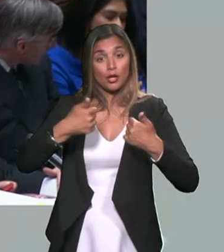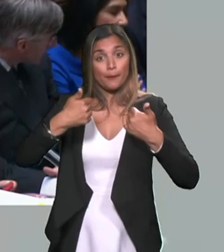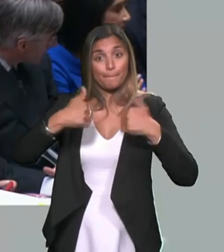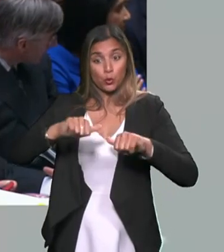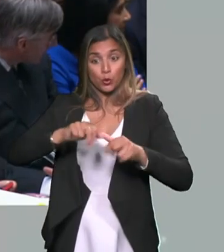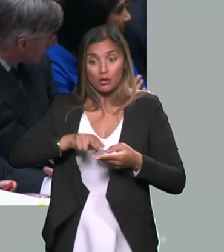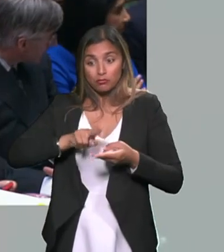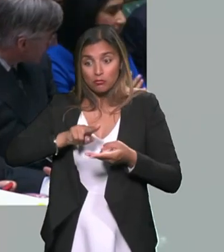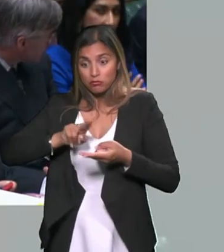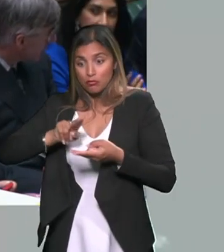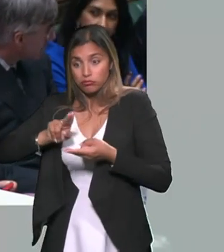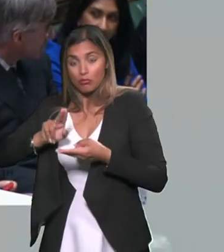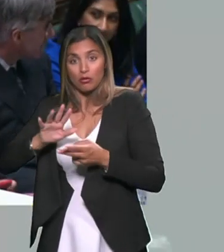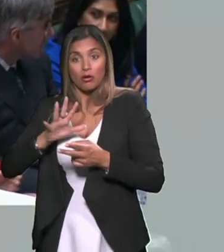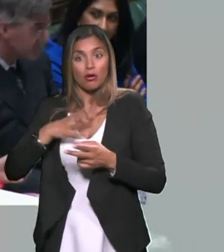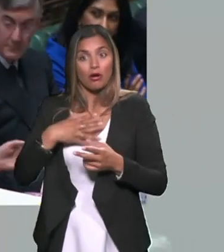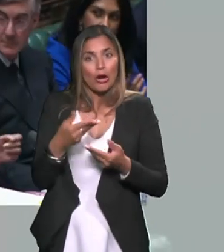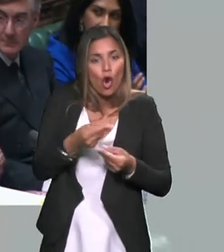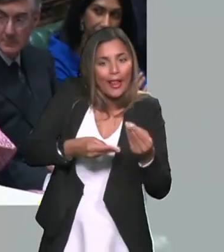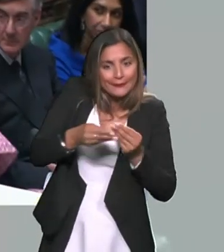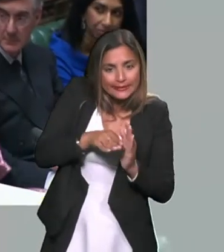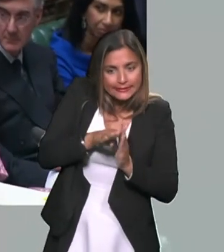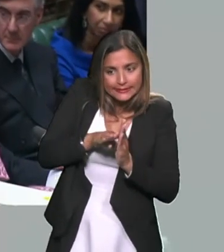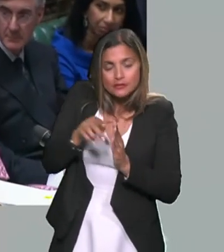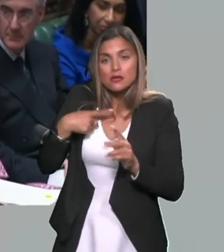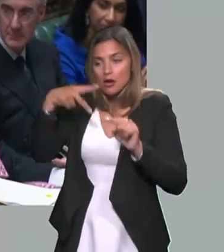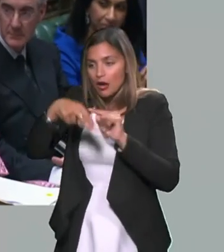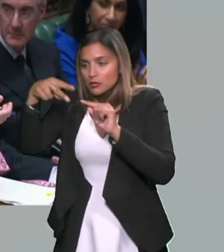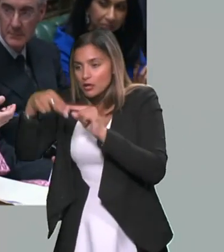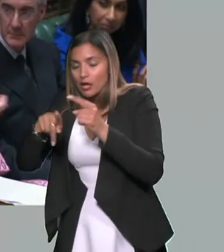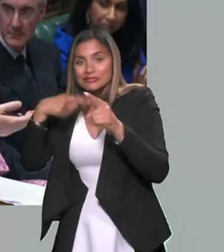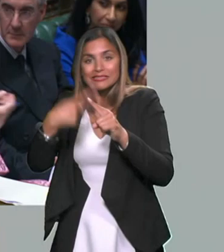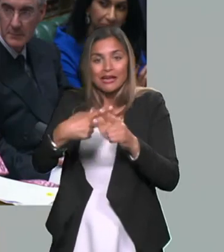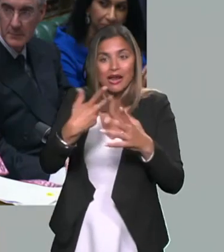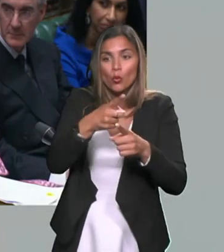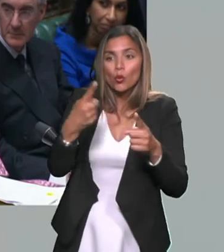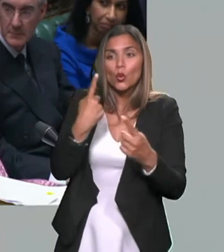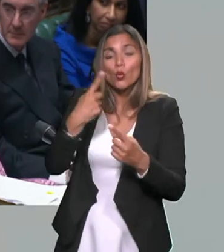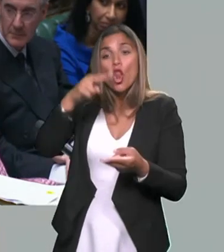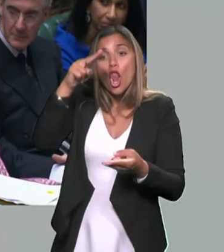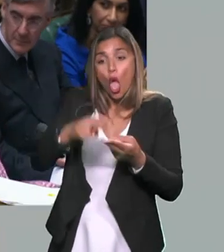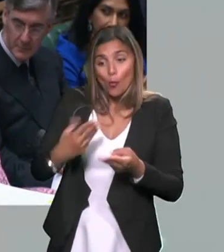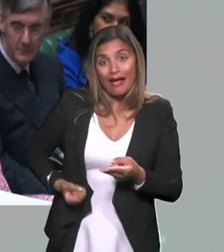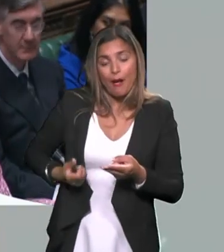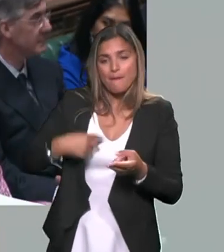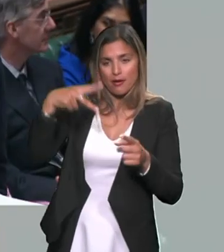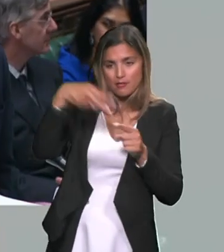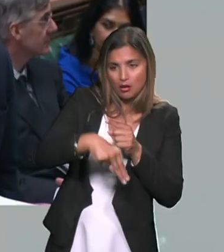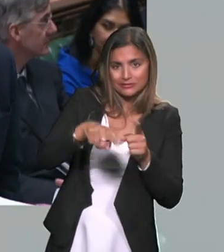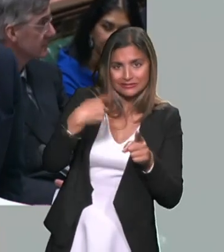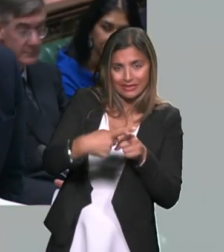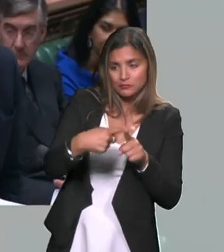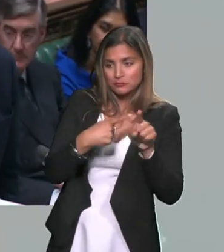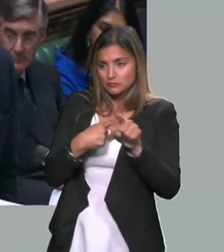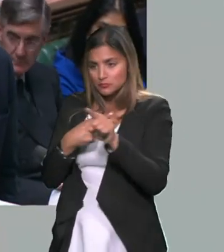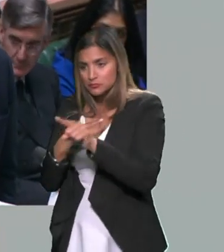cut taxes for working people, cut taxes for those on low incomes, and you saw that last week in the